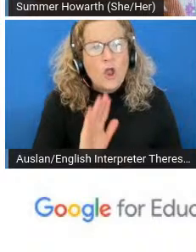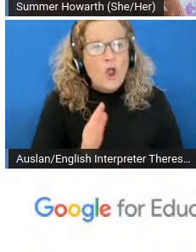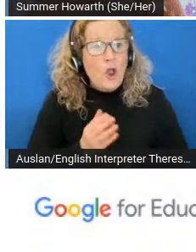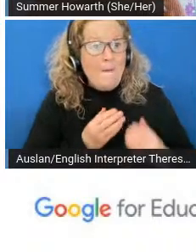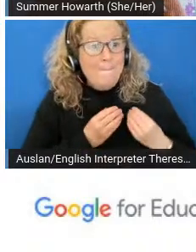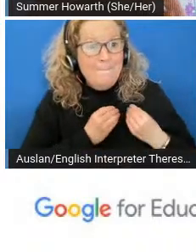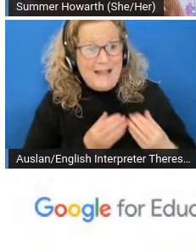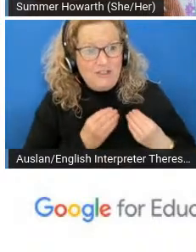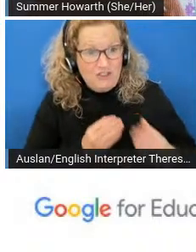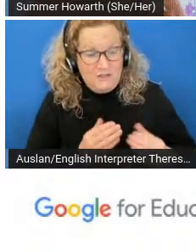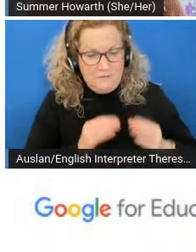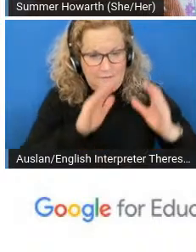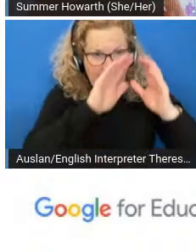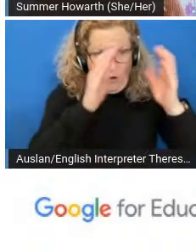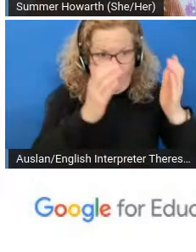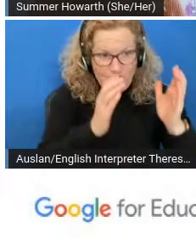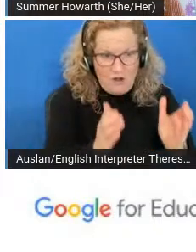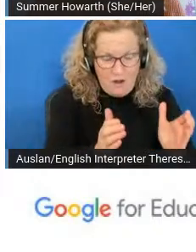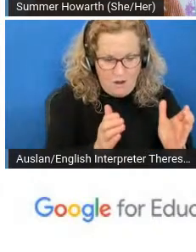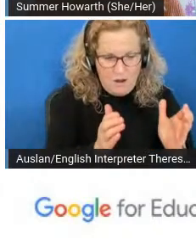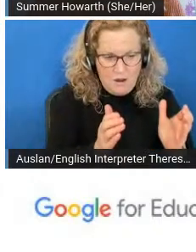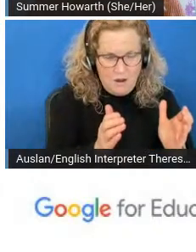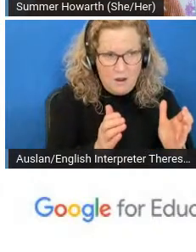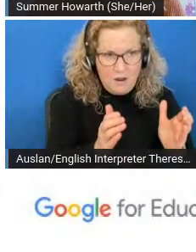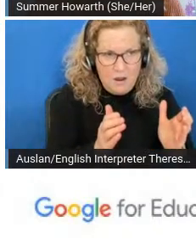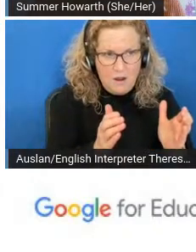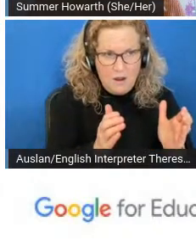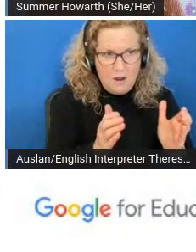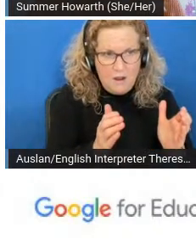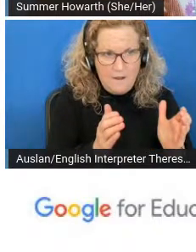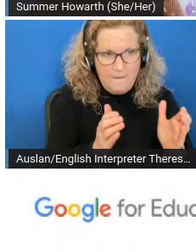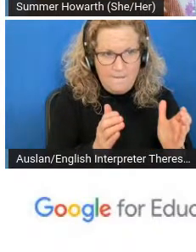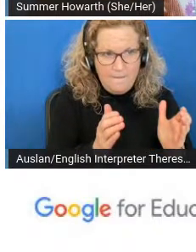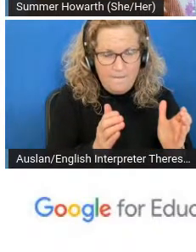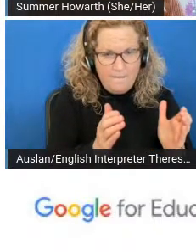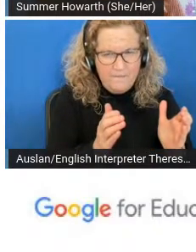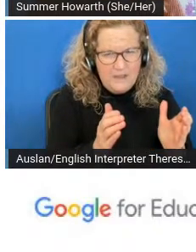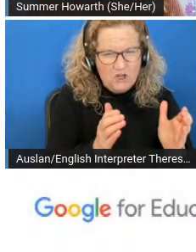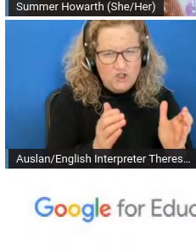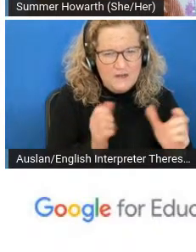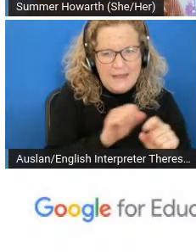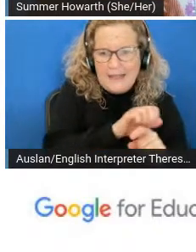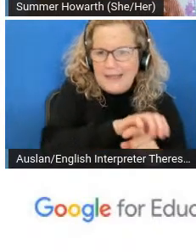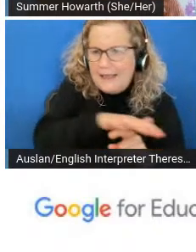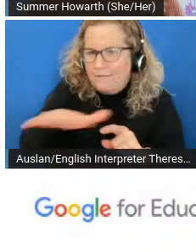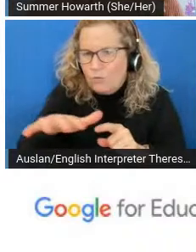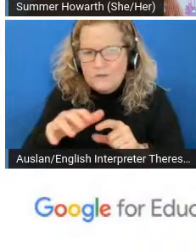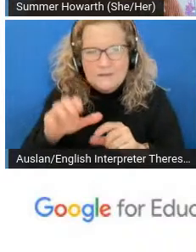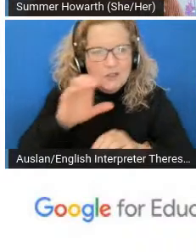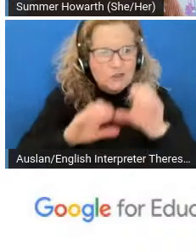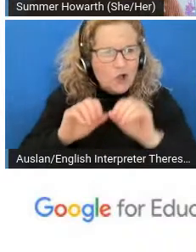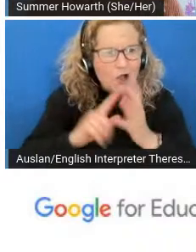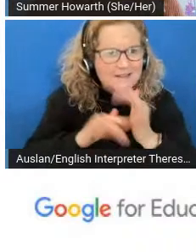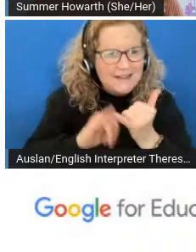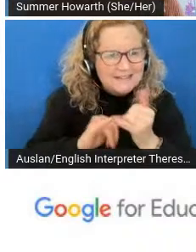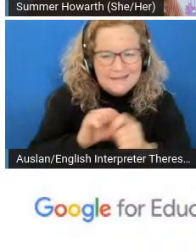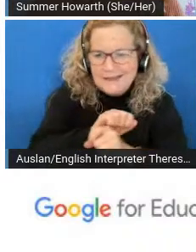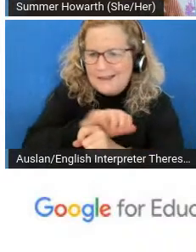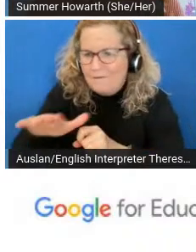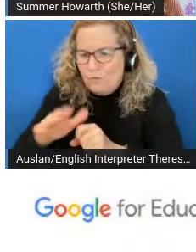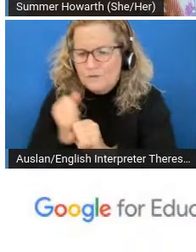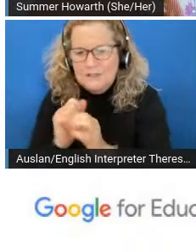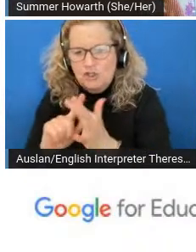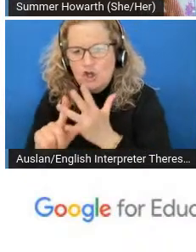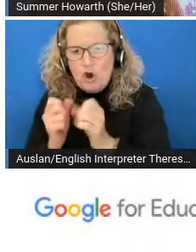which she maybe normally would come through a science lesson or a geography lesson or a maths lesson. She's brought these things